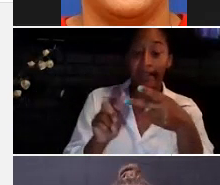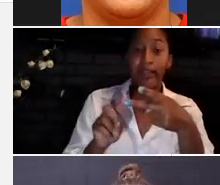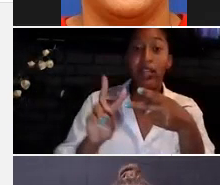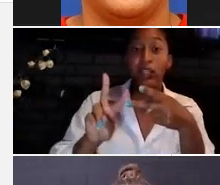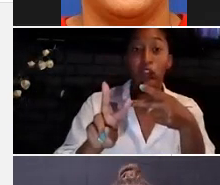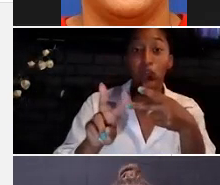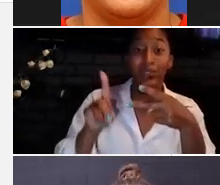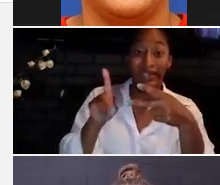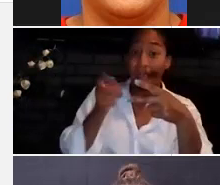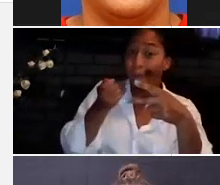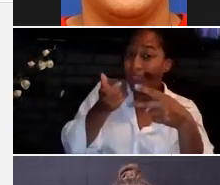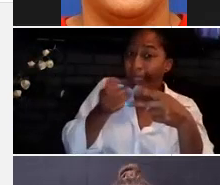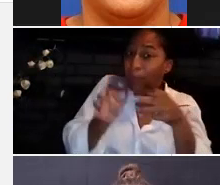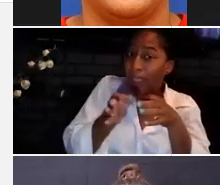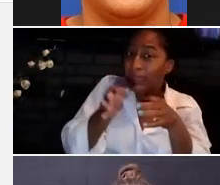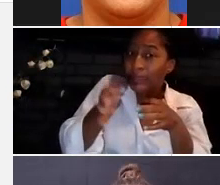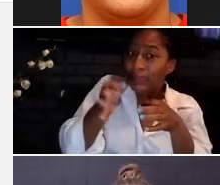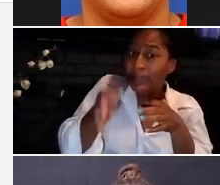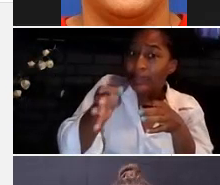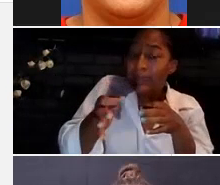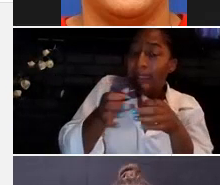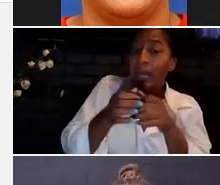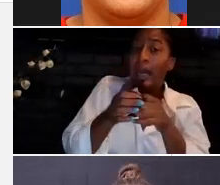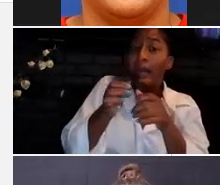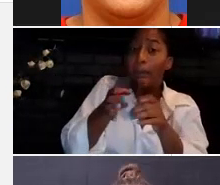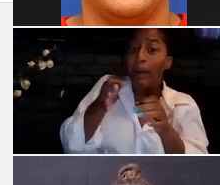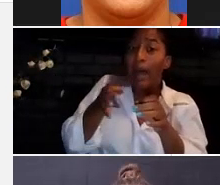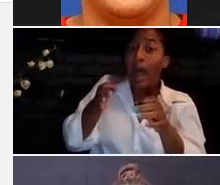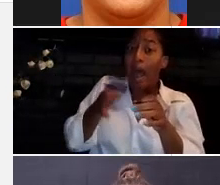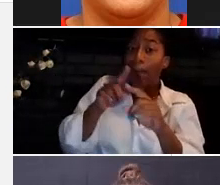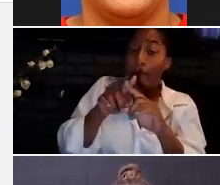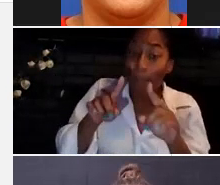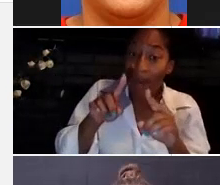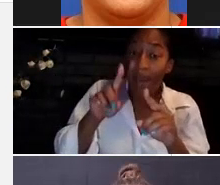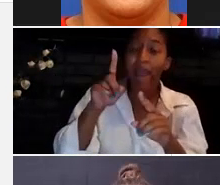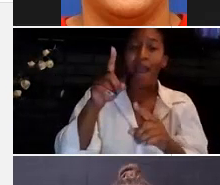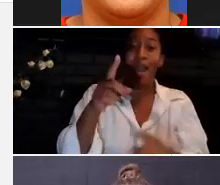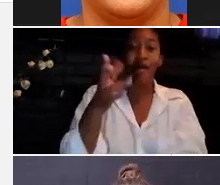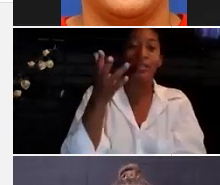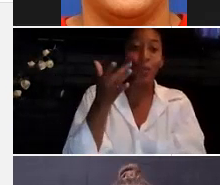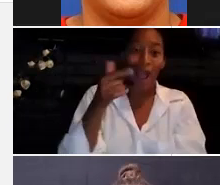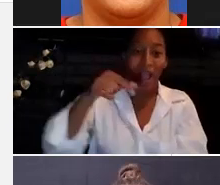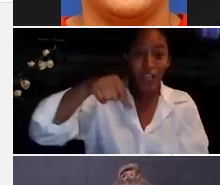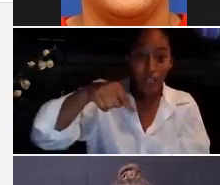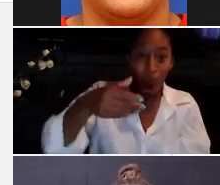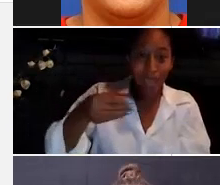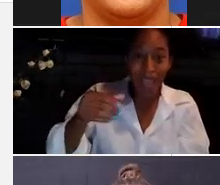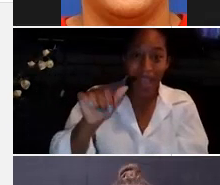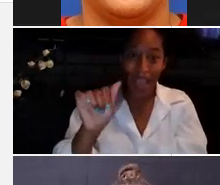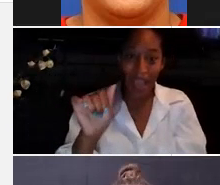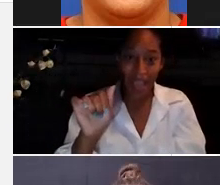bit behind, but that's because I had the Q&A session right at the start instead of jumping right in. But